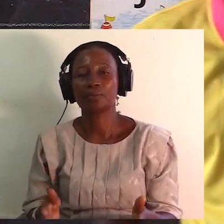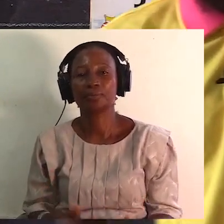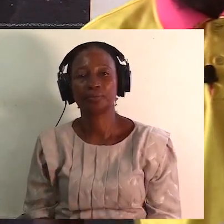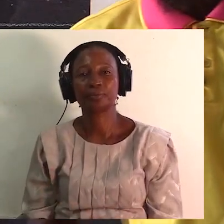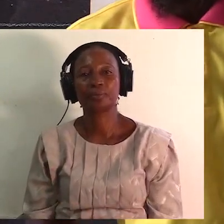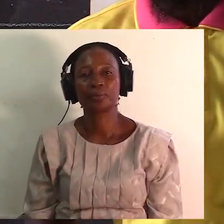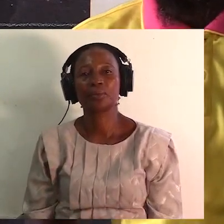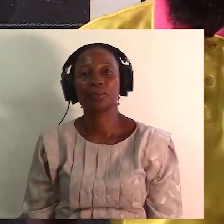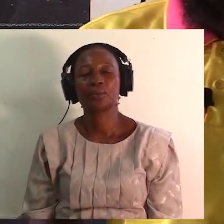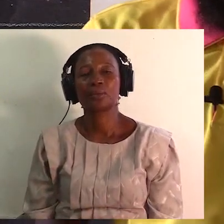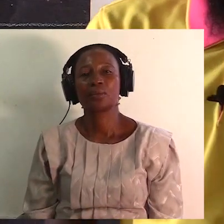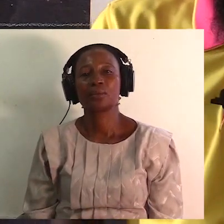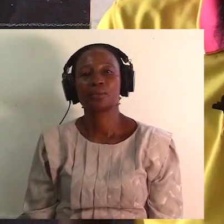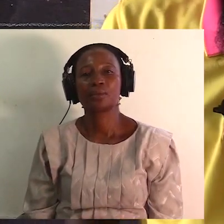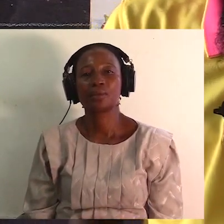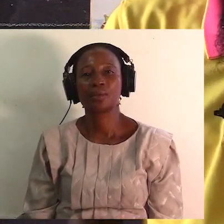now.